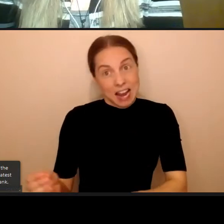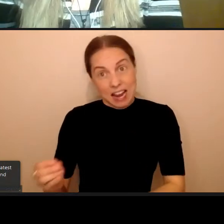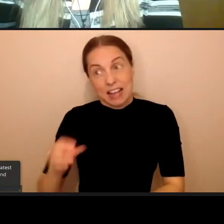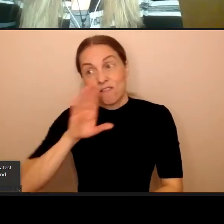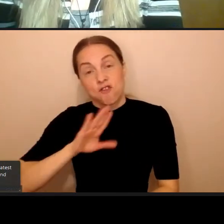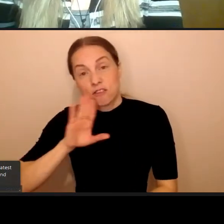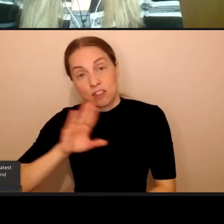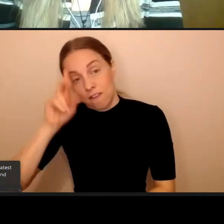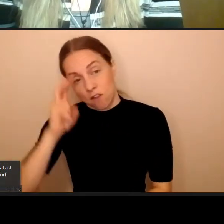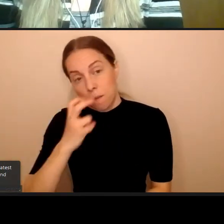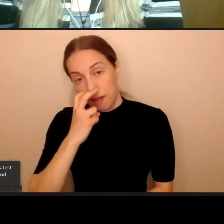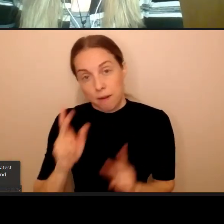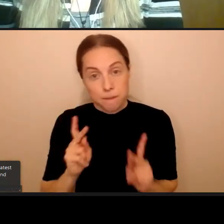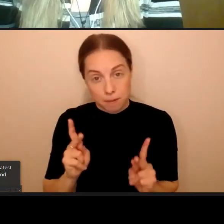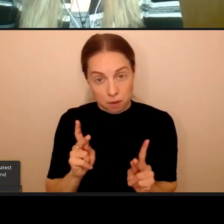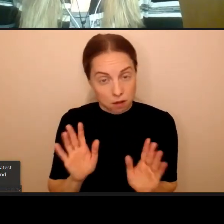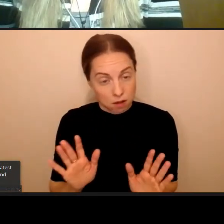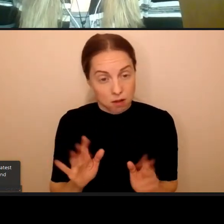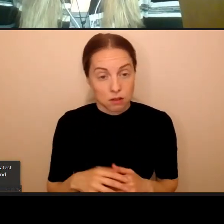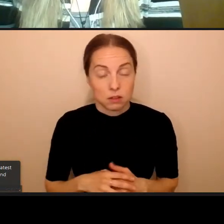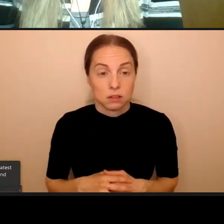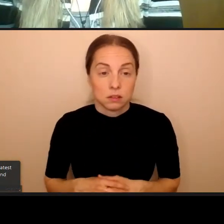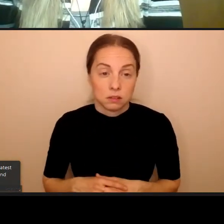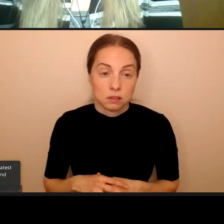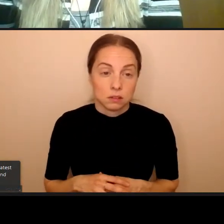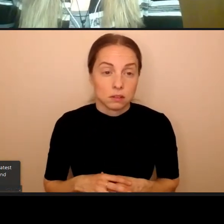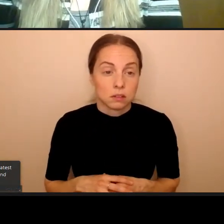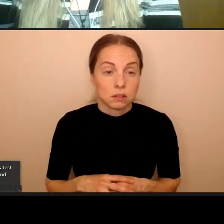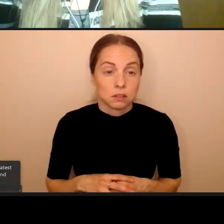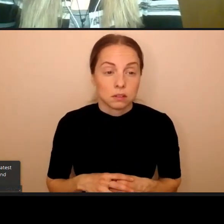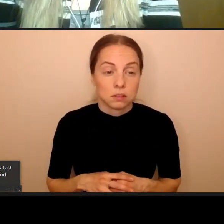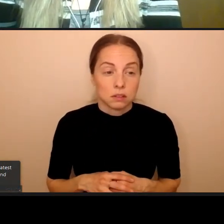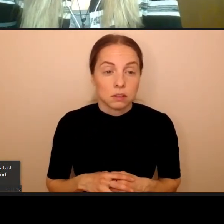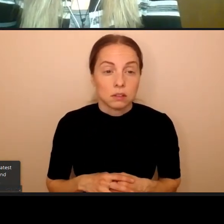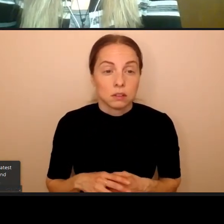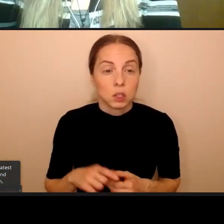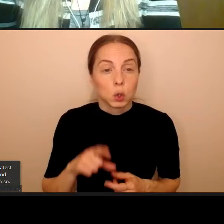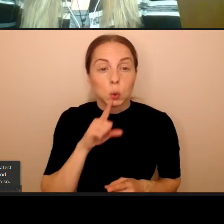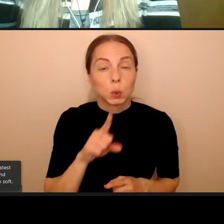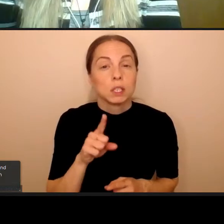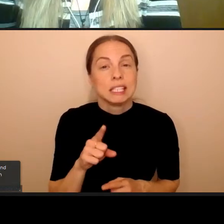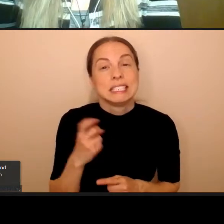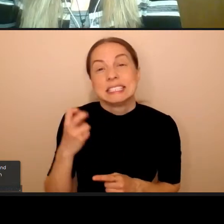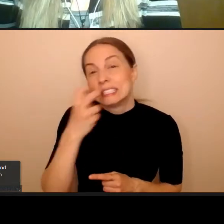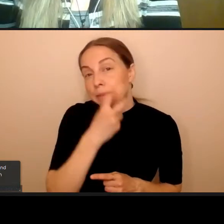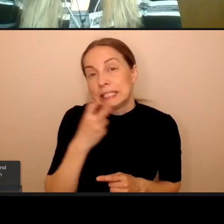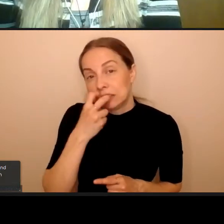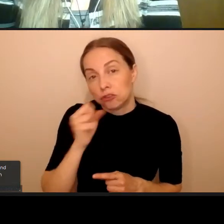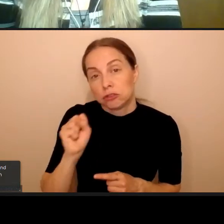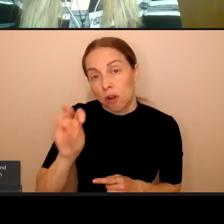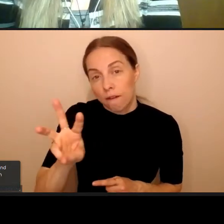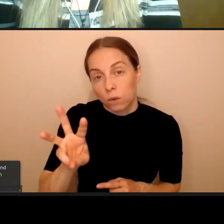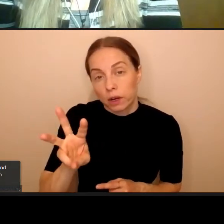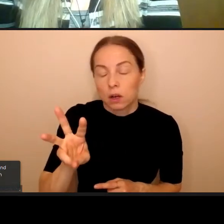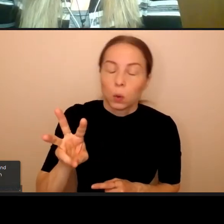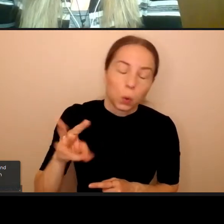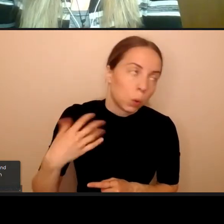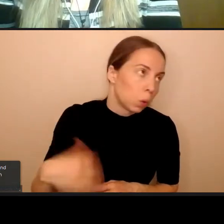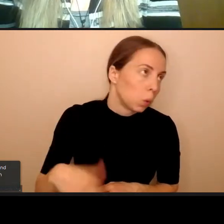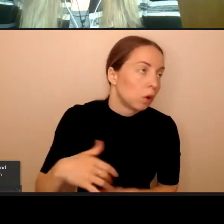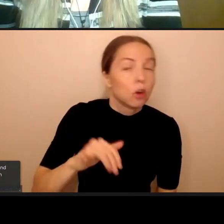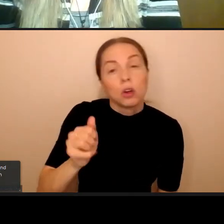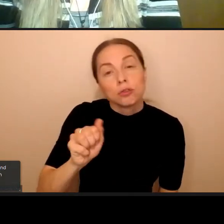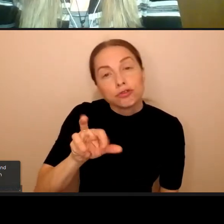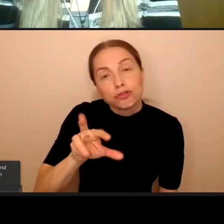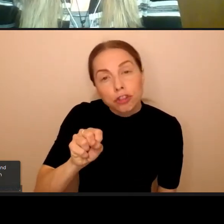people has been the introduction of speech software, JAWS, or